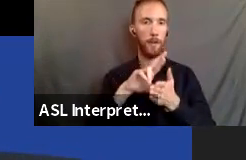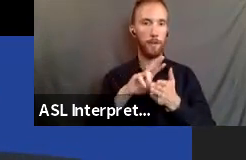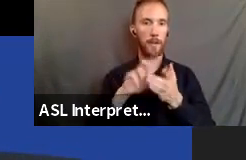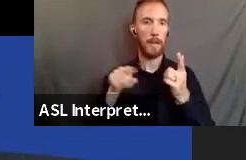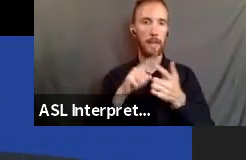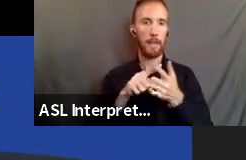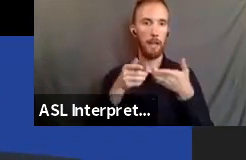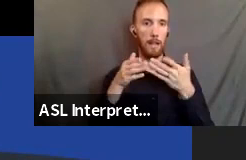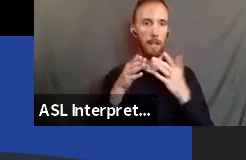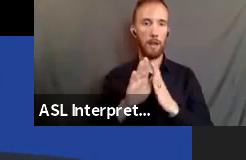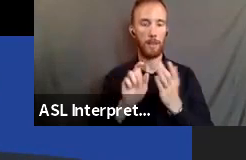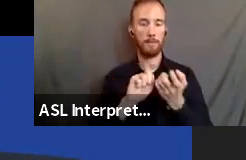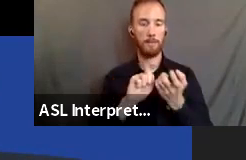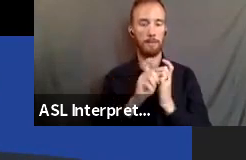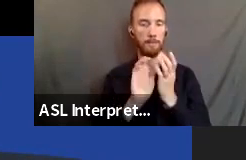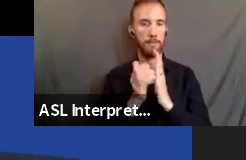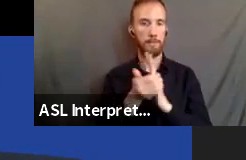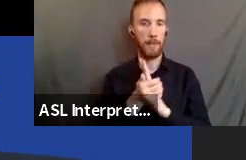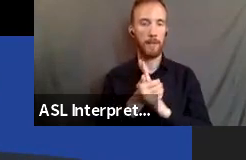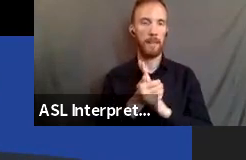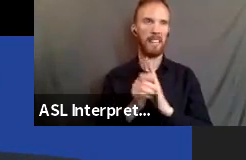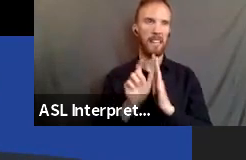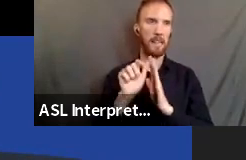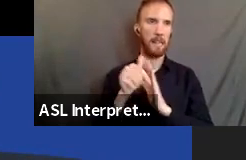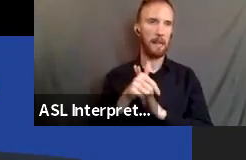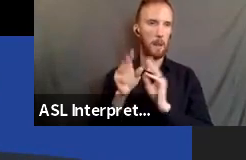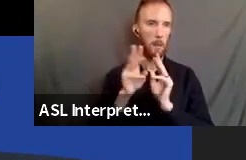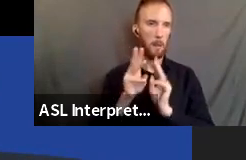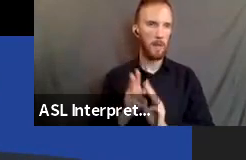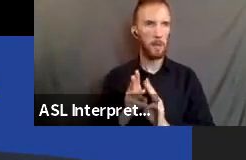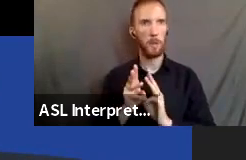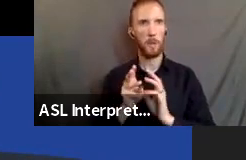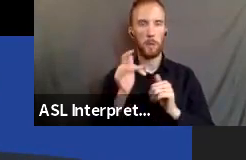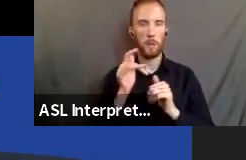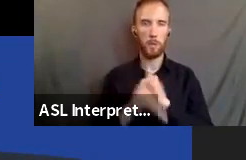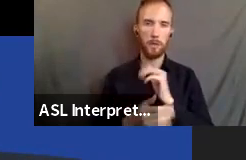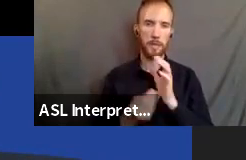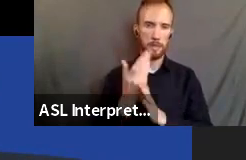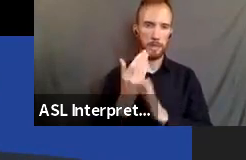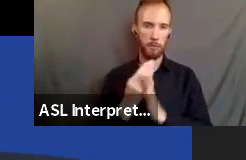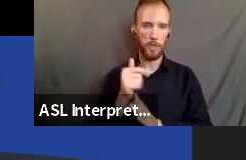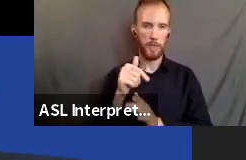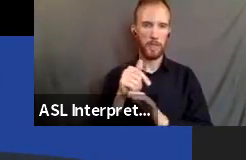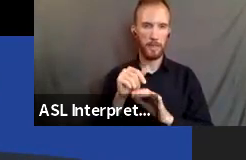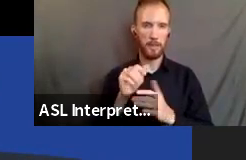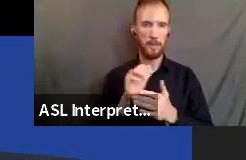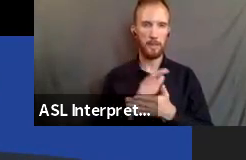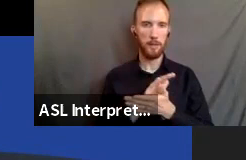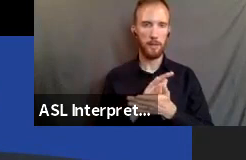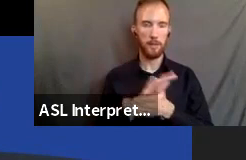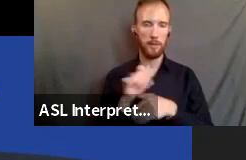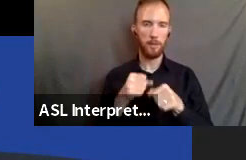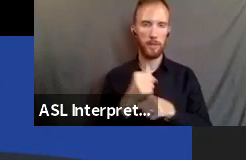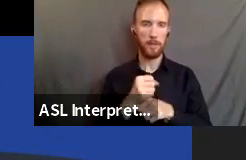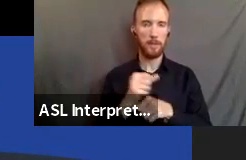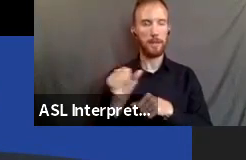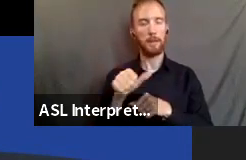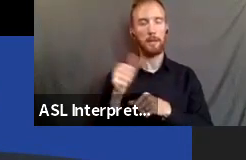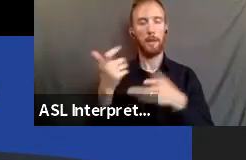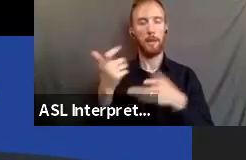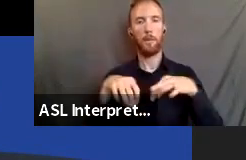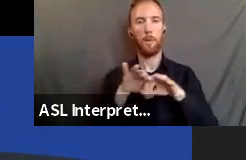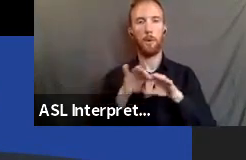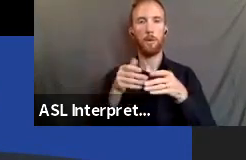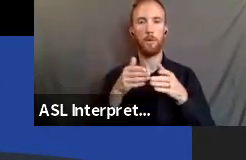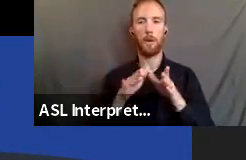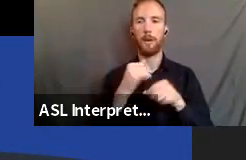winter early spring around february march of this school year and this is another way for the district to make equitable decisions in addressing